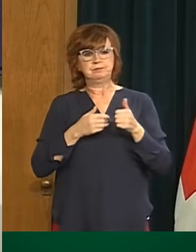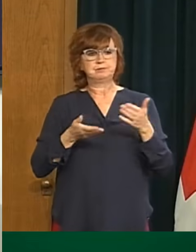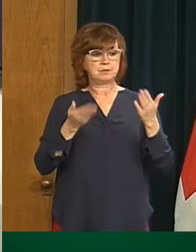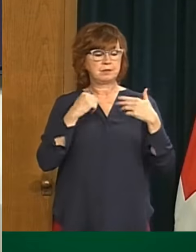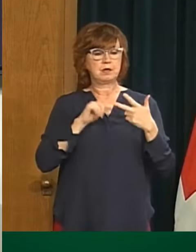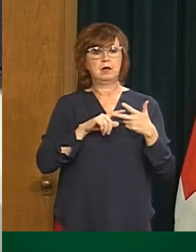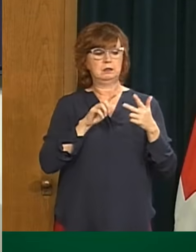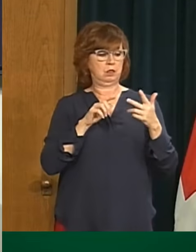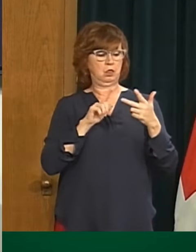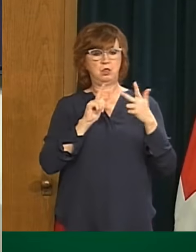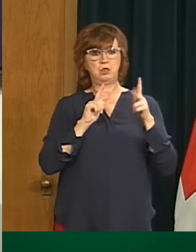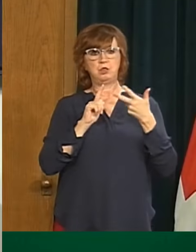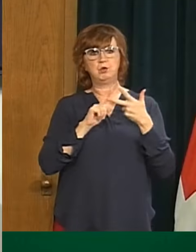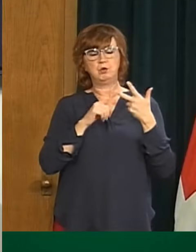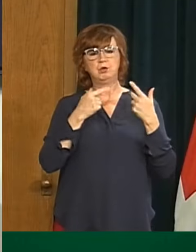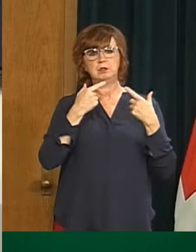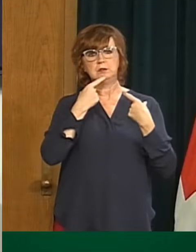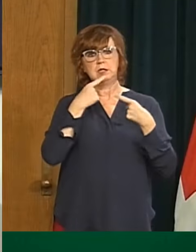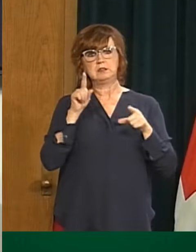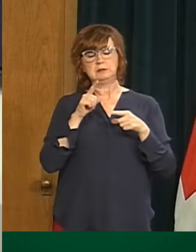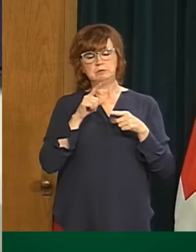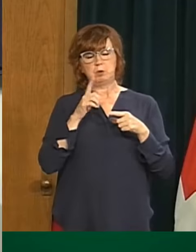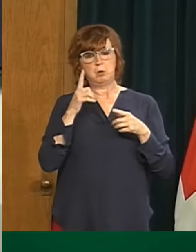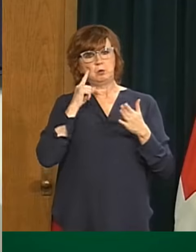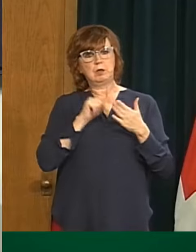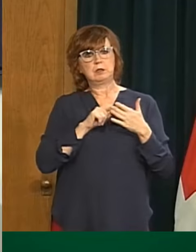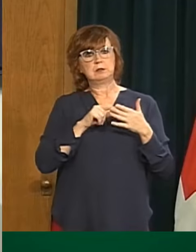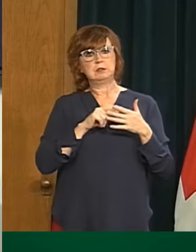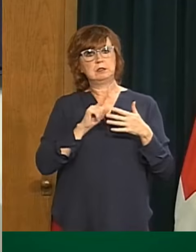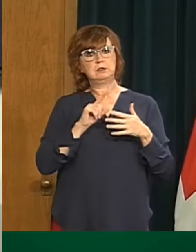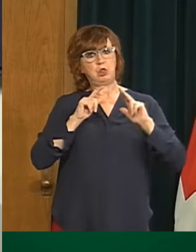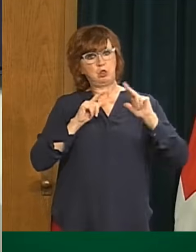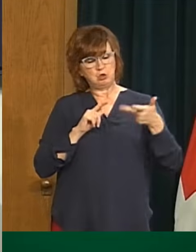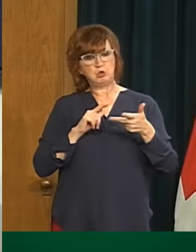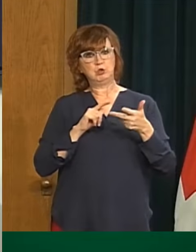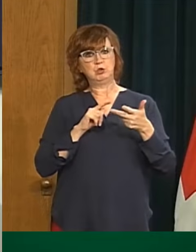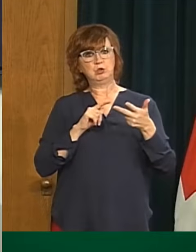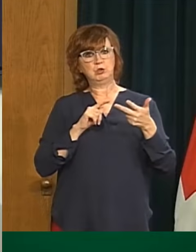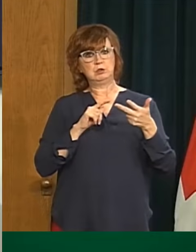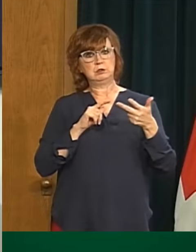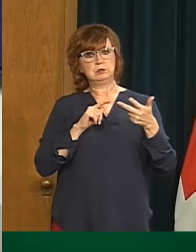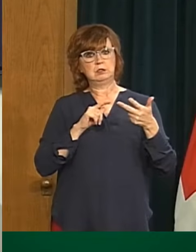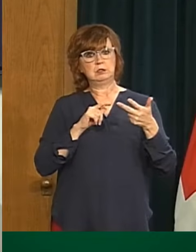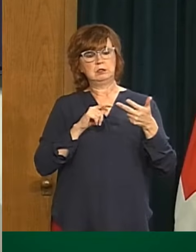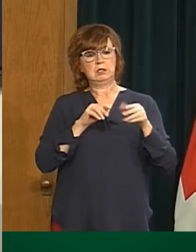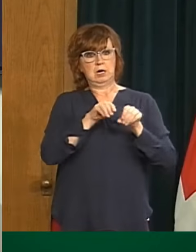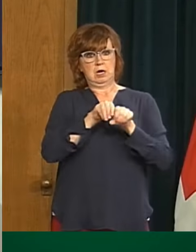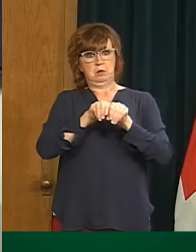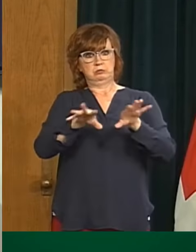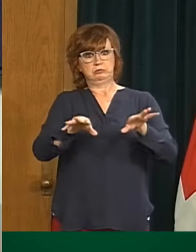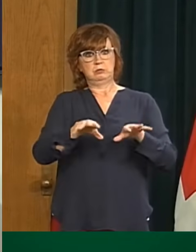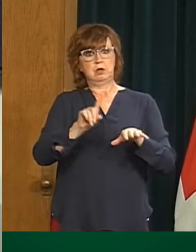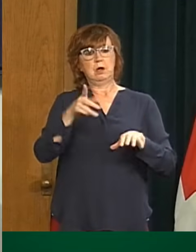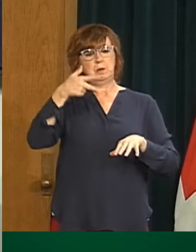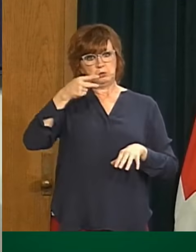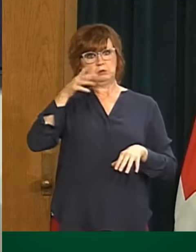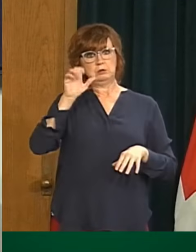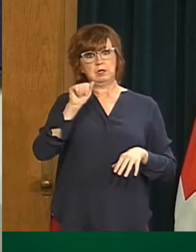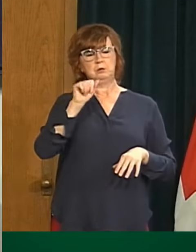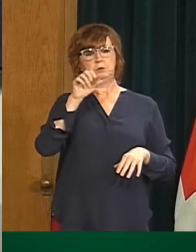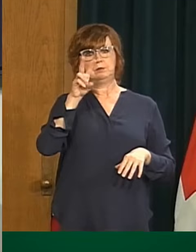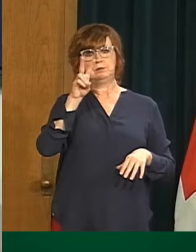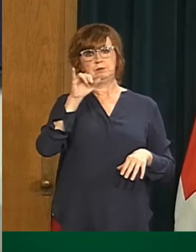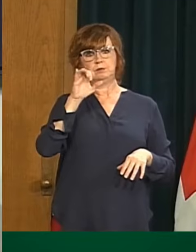has already mentioned, that we have another outbreak situation in Prince Albert Victoria Hospital. This outbreak was declared yesterday evening, and